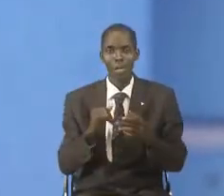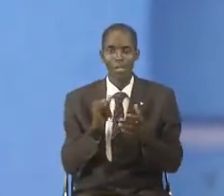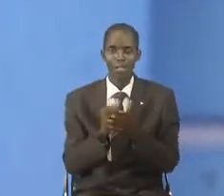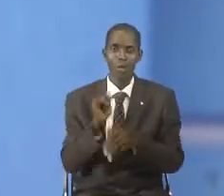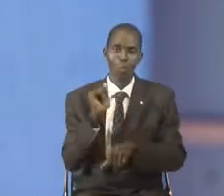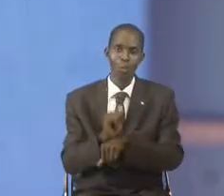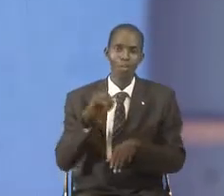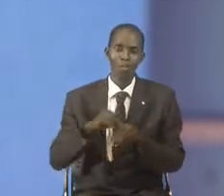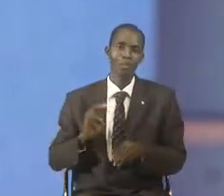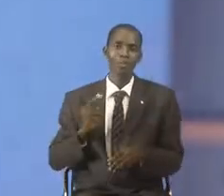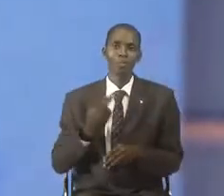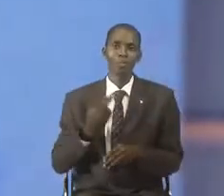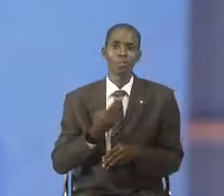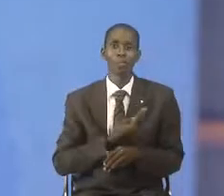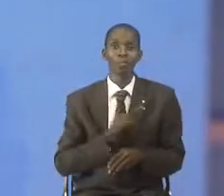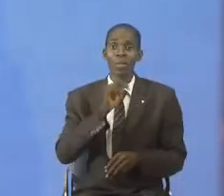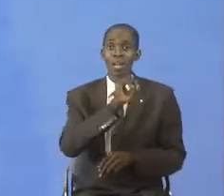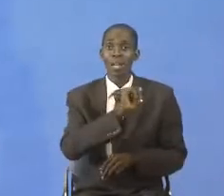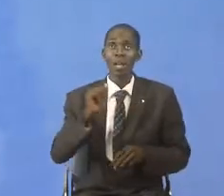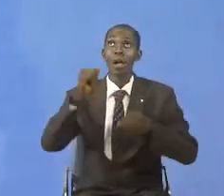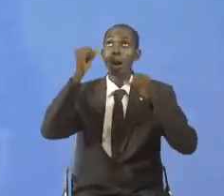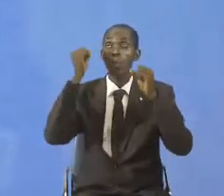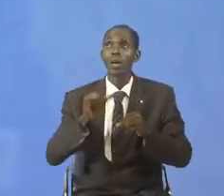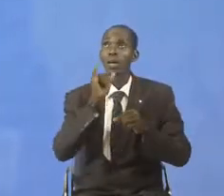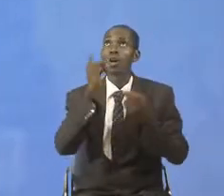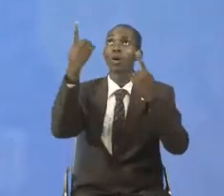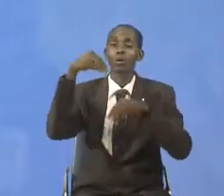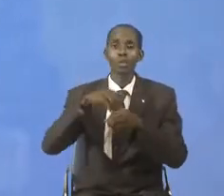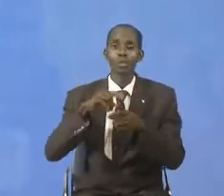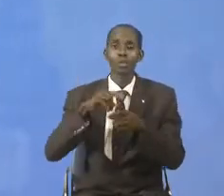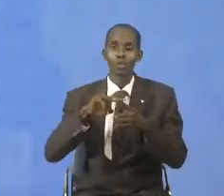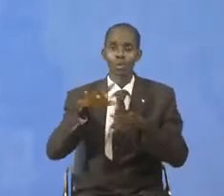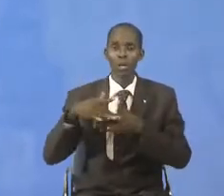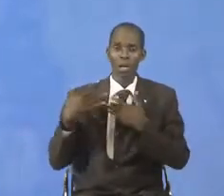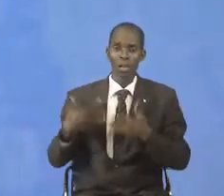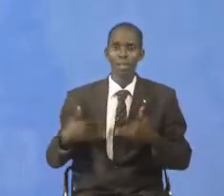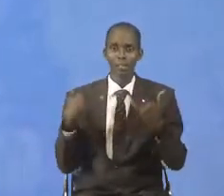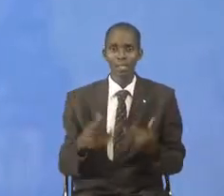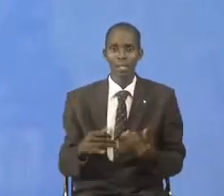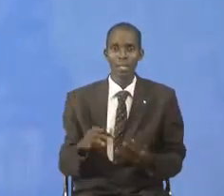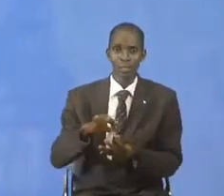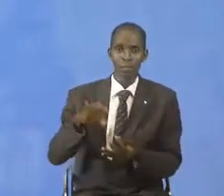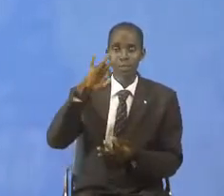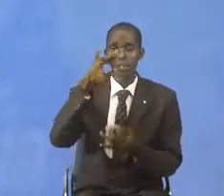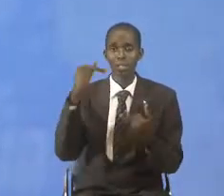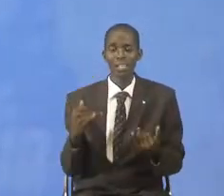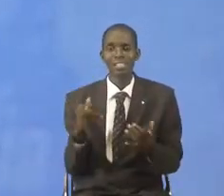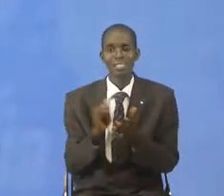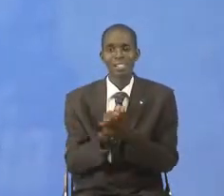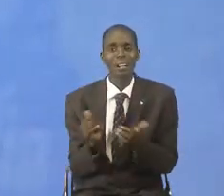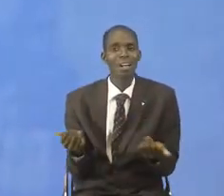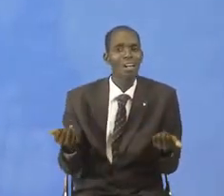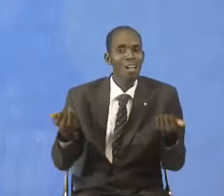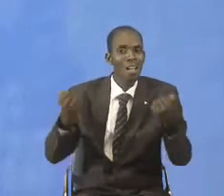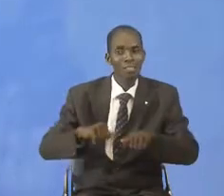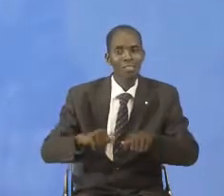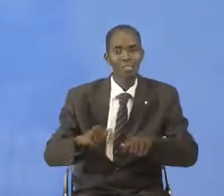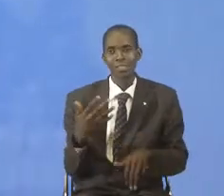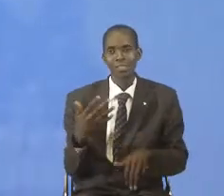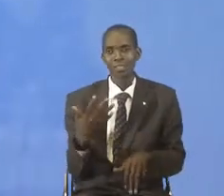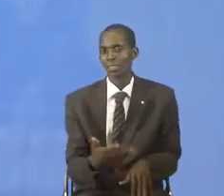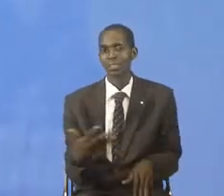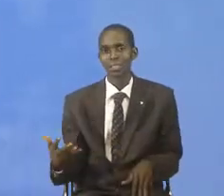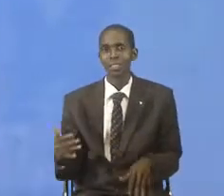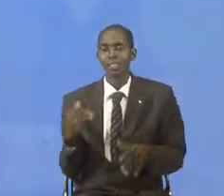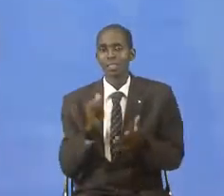seek according to the power that worketh in us. A power is coming in your heart right now, in your